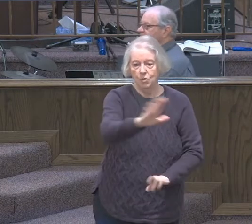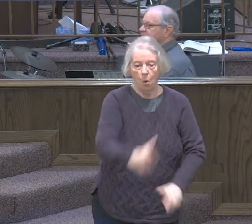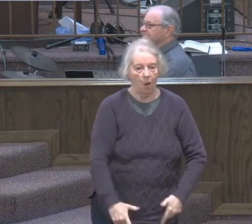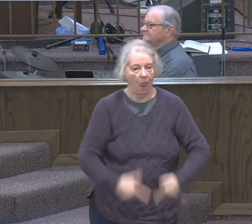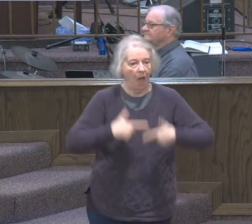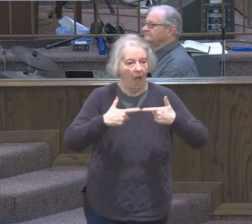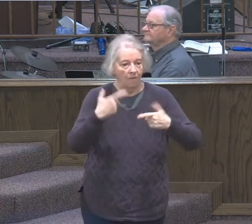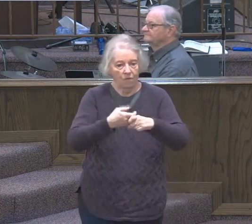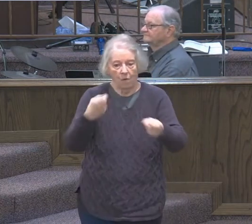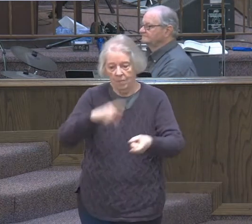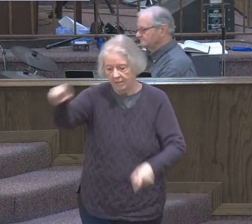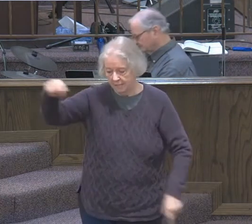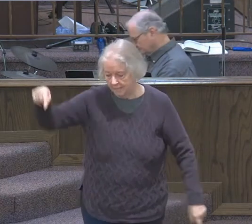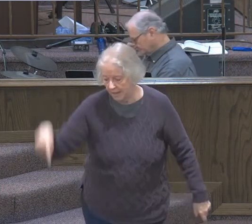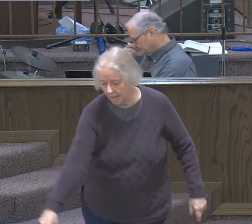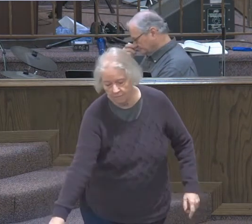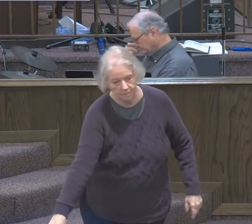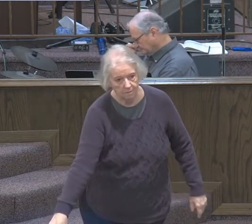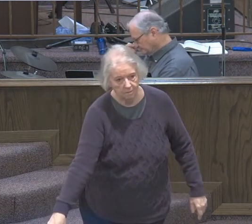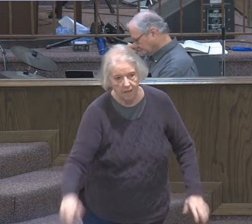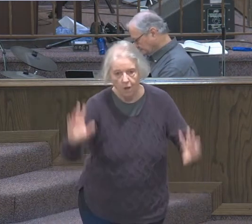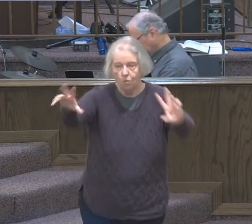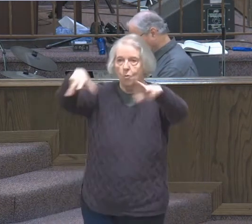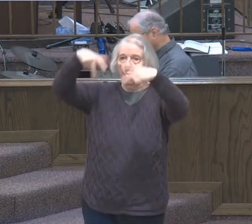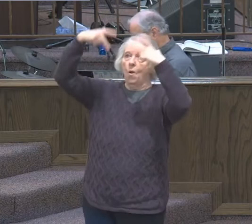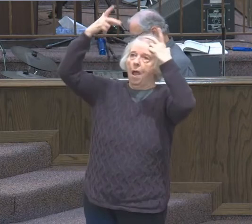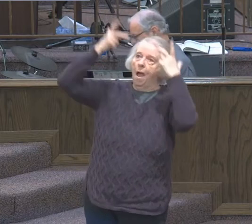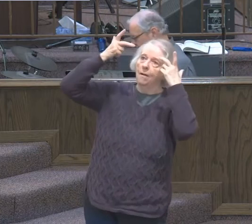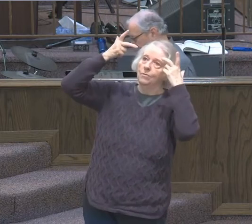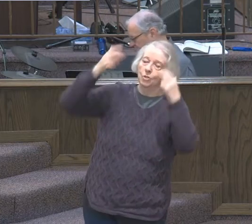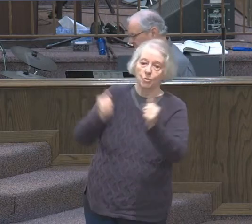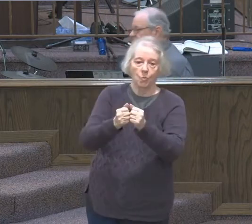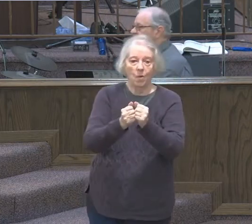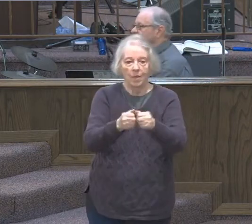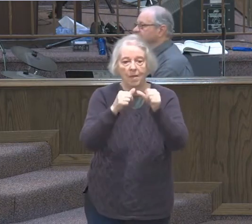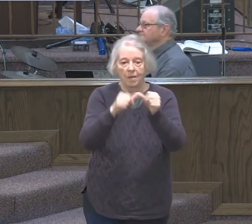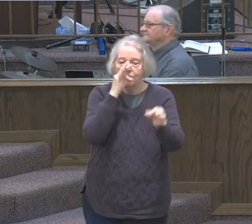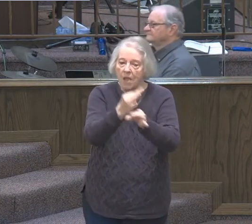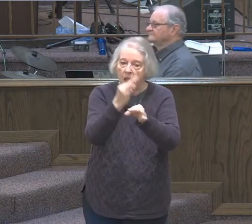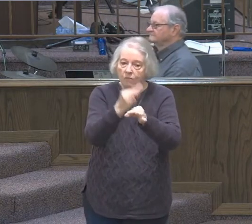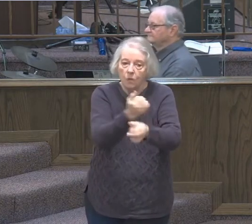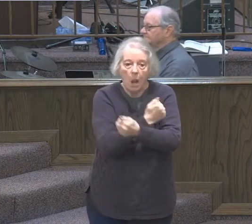pit, who crowns you with steadfast love and mercy,